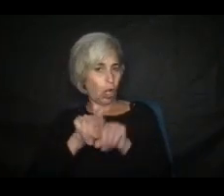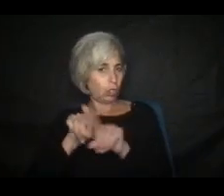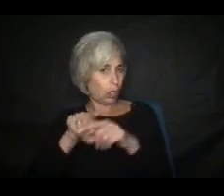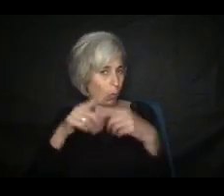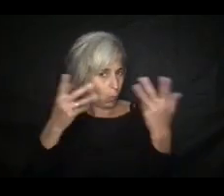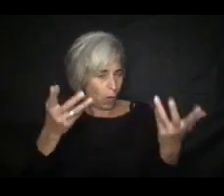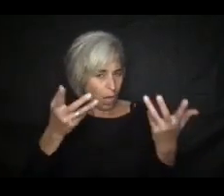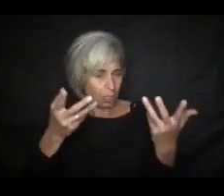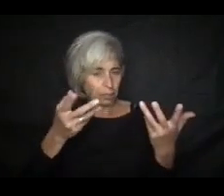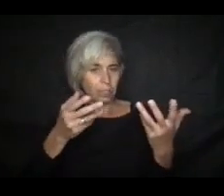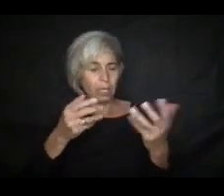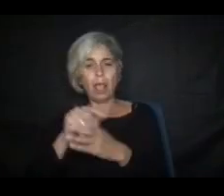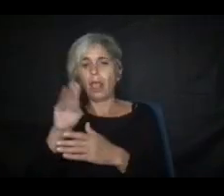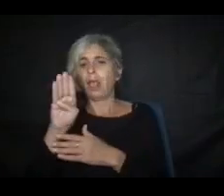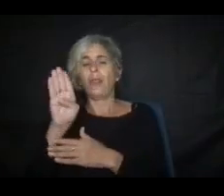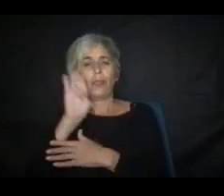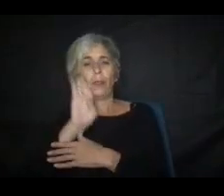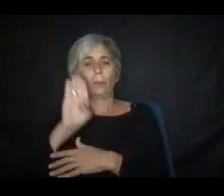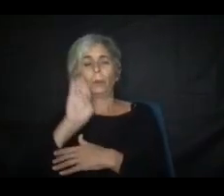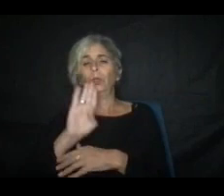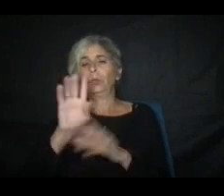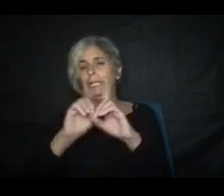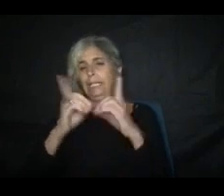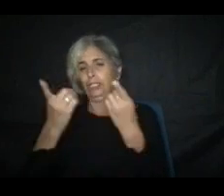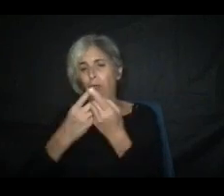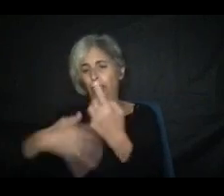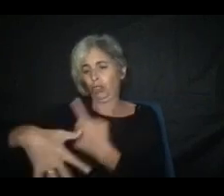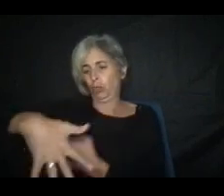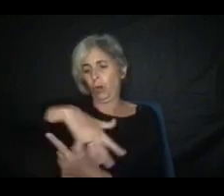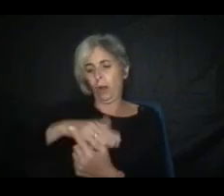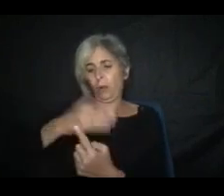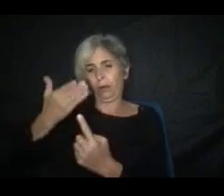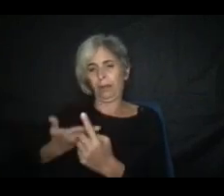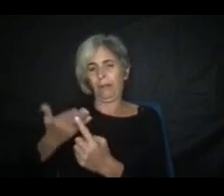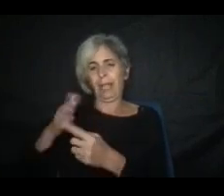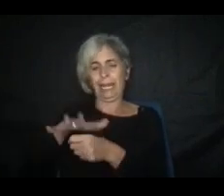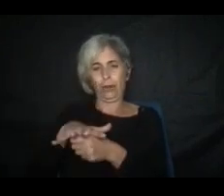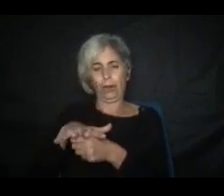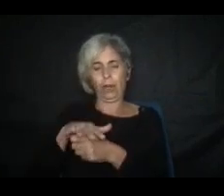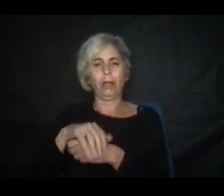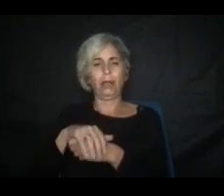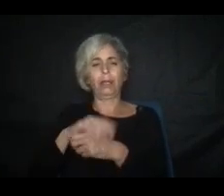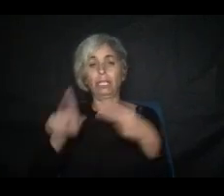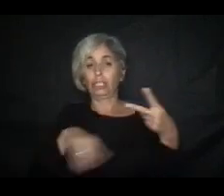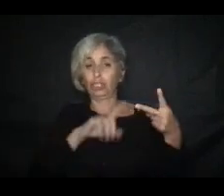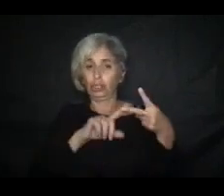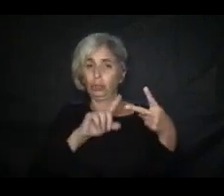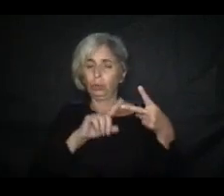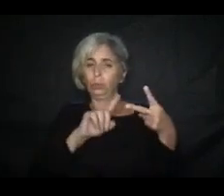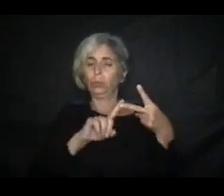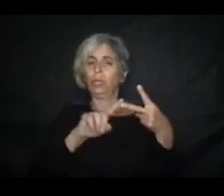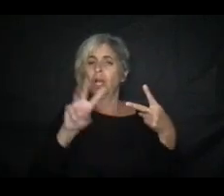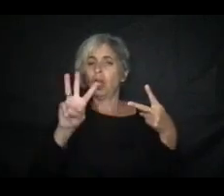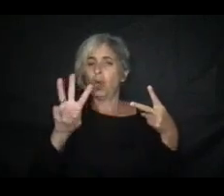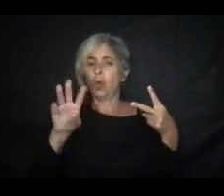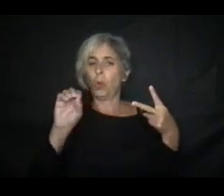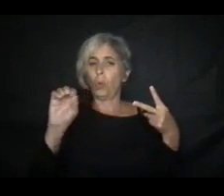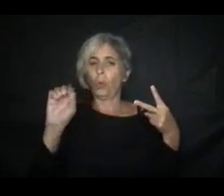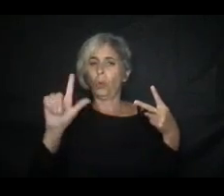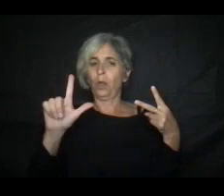the Brew district that is surrounding that area. And number 2 is what we call the Woolbright